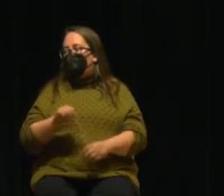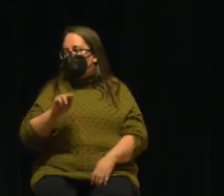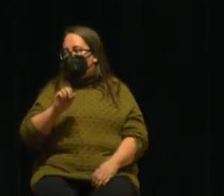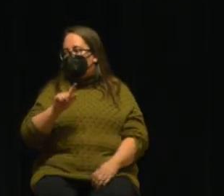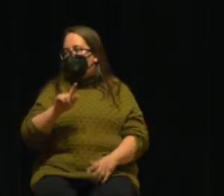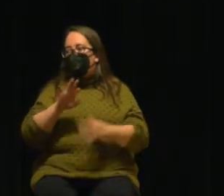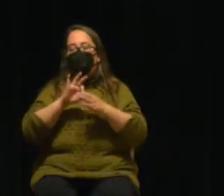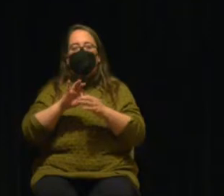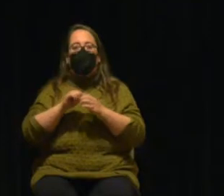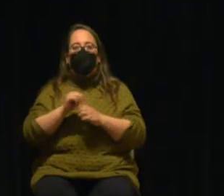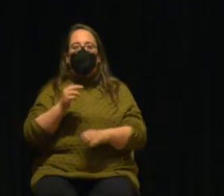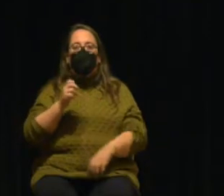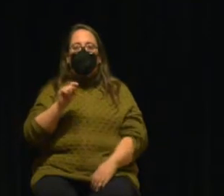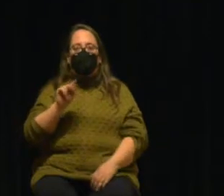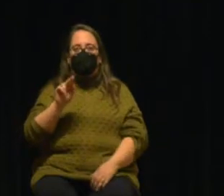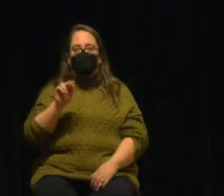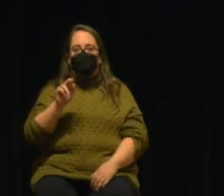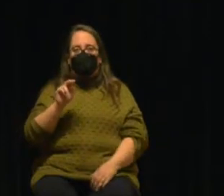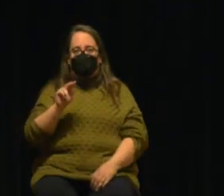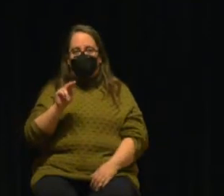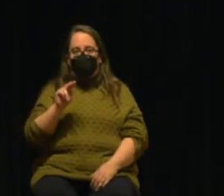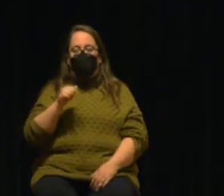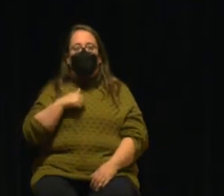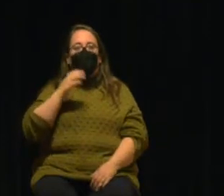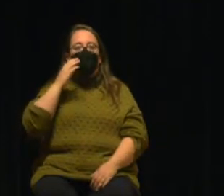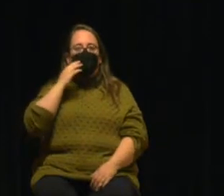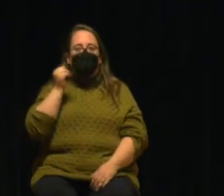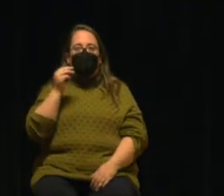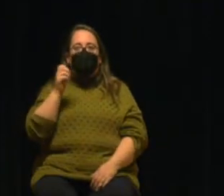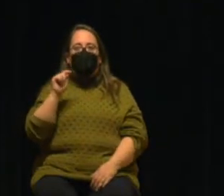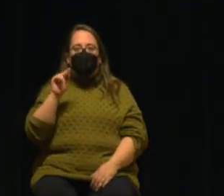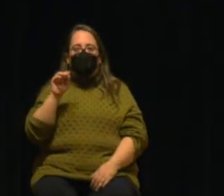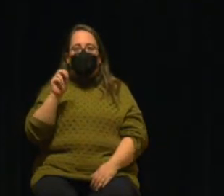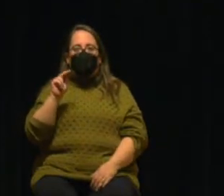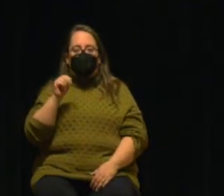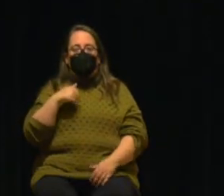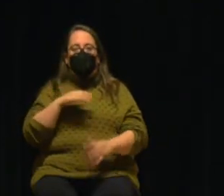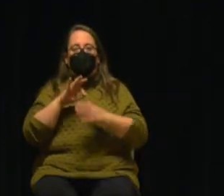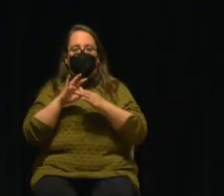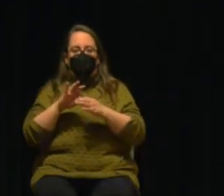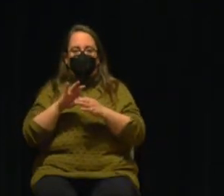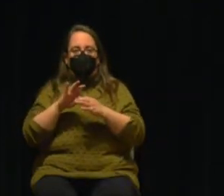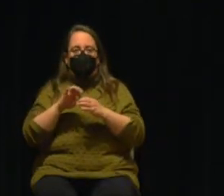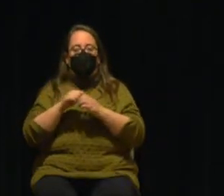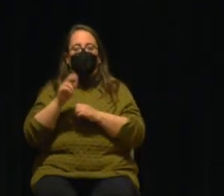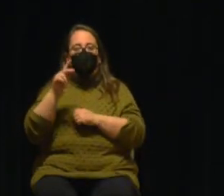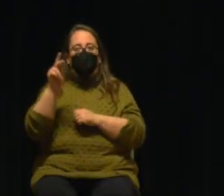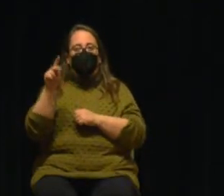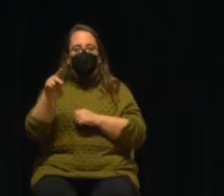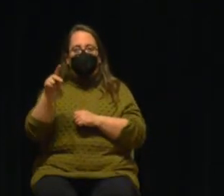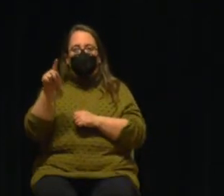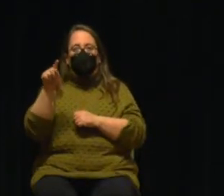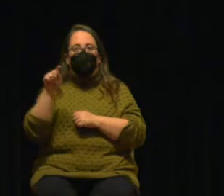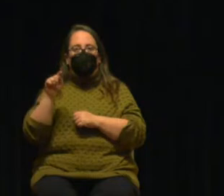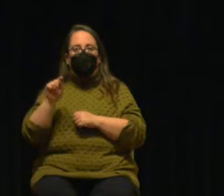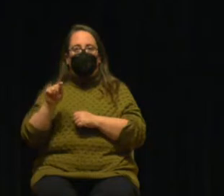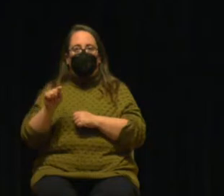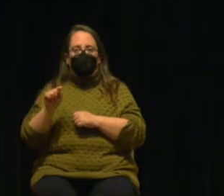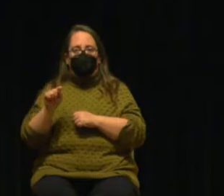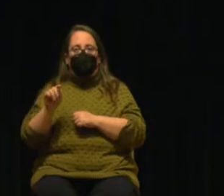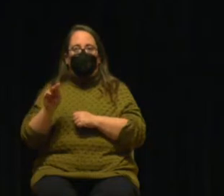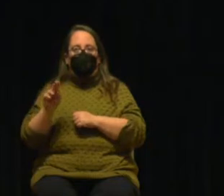Harriet Tubman. Because I know Harriet Tubman had connections between Philadelphia and